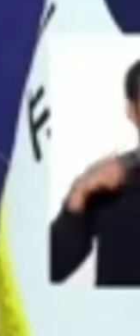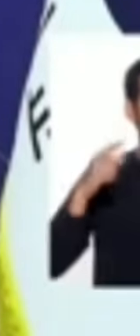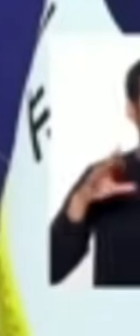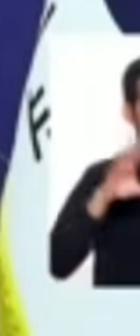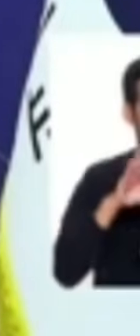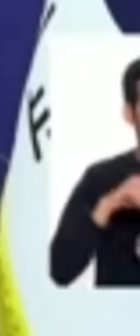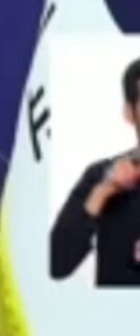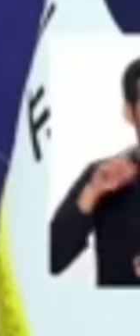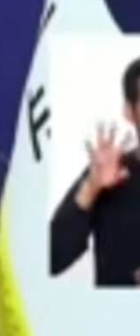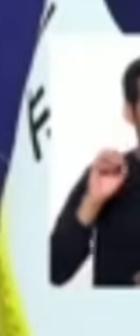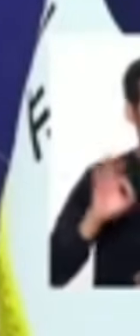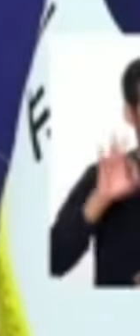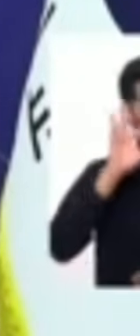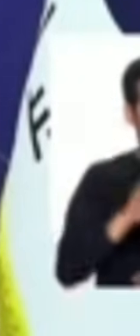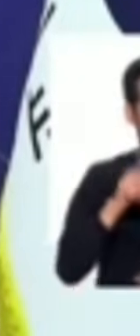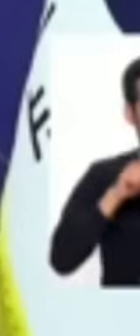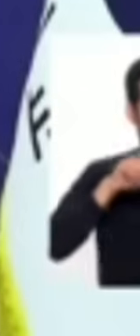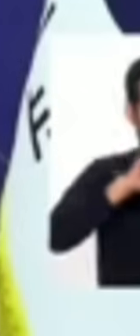American Caribbean GDP.